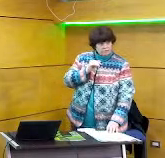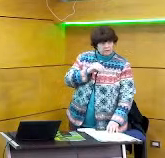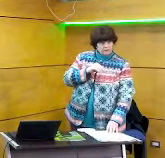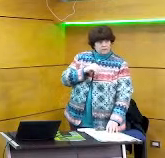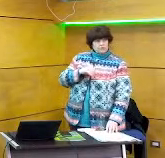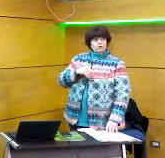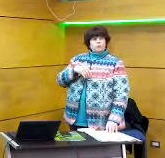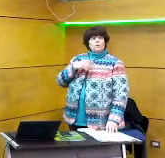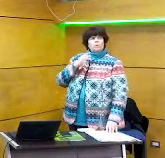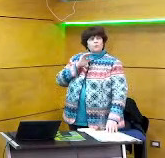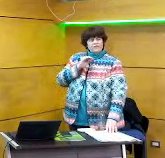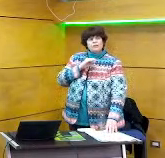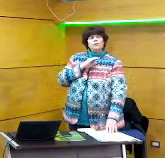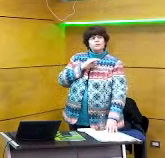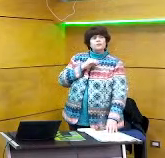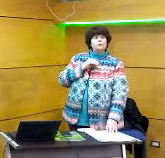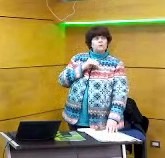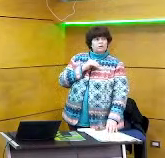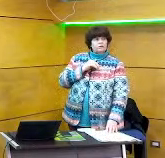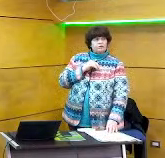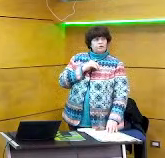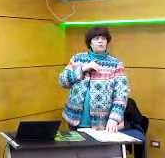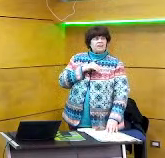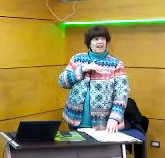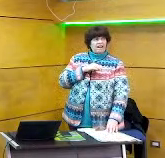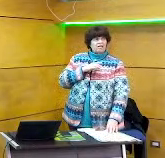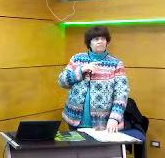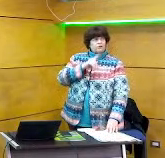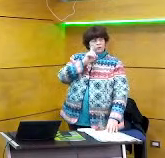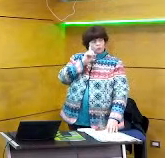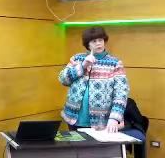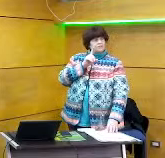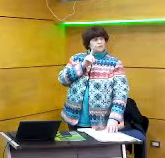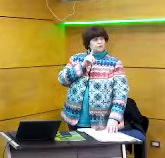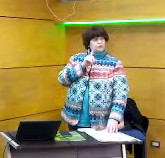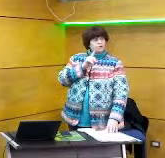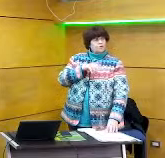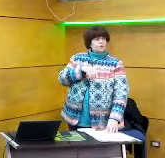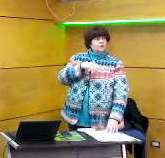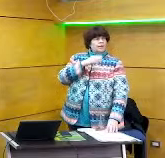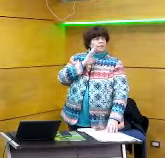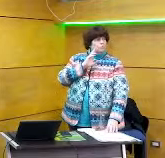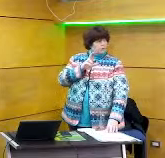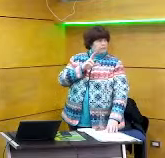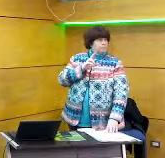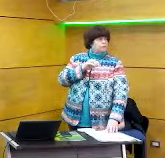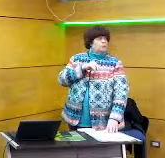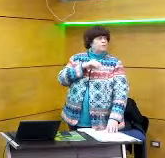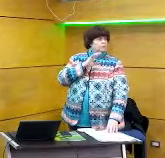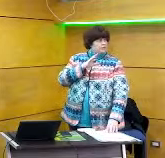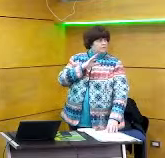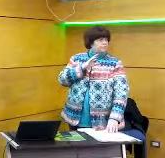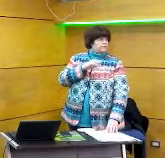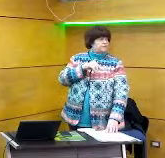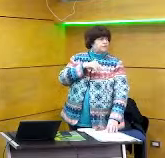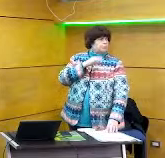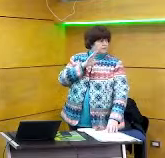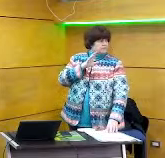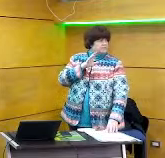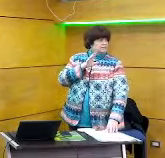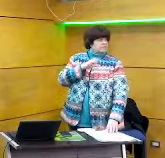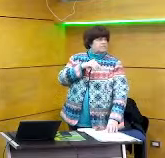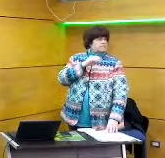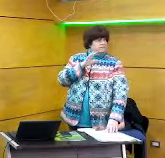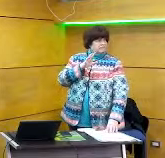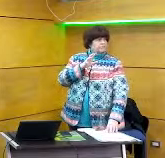level. So within your school, you can have one student in 3rd grade, one in 4th, one in 5th, one